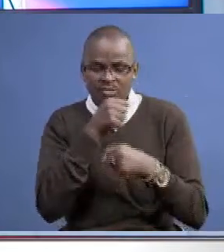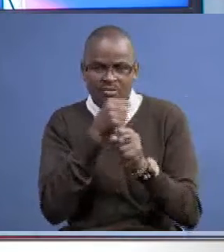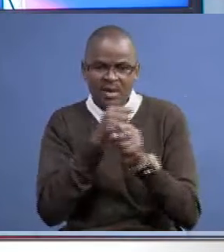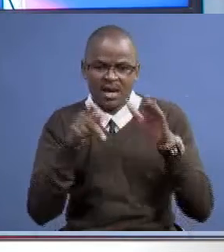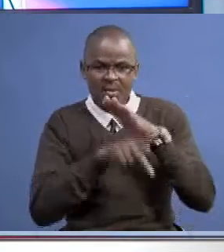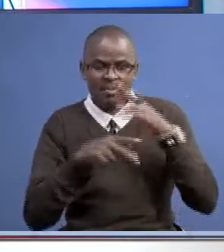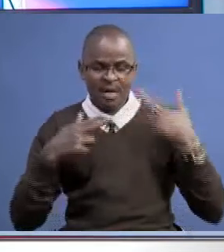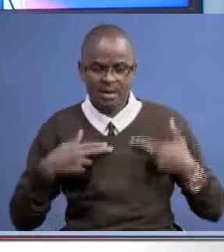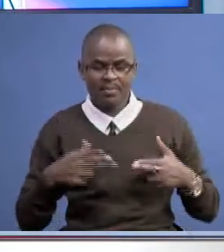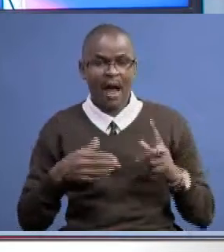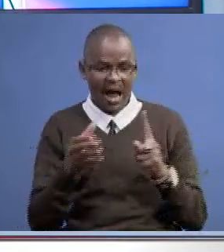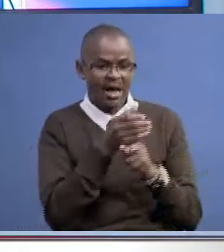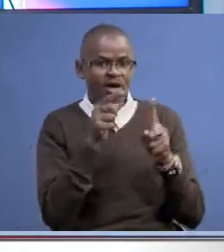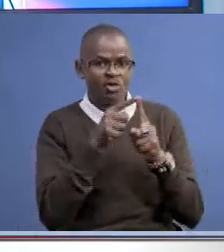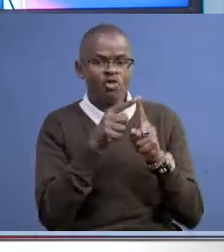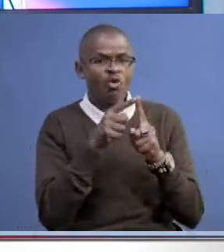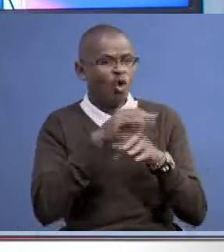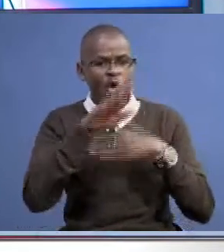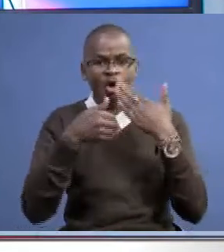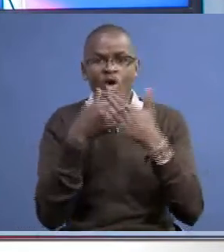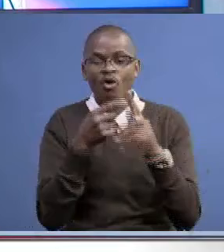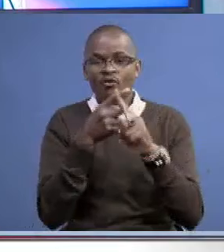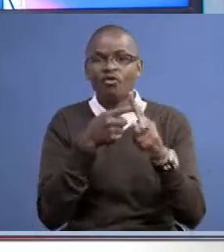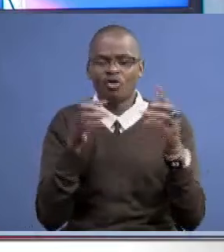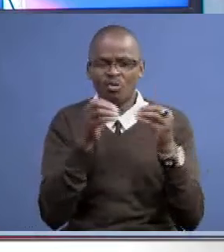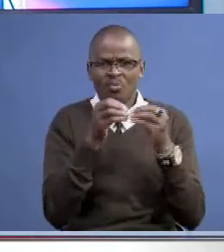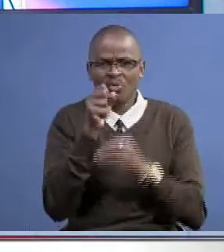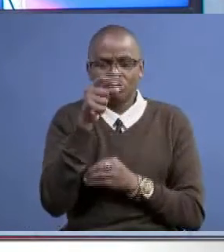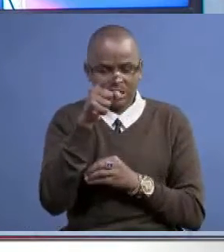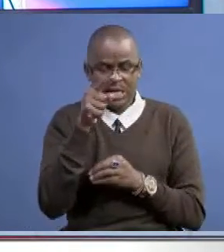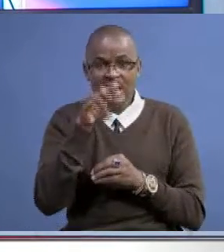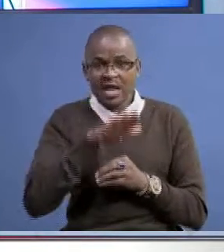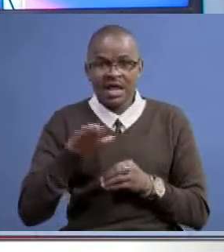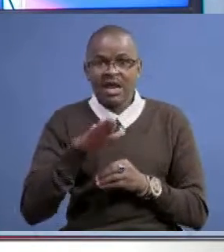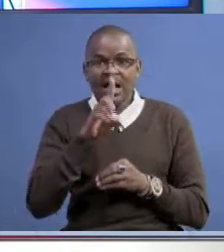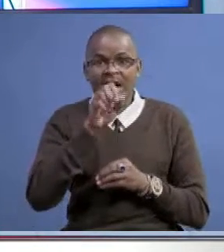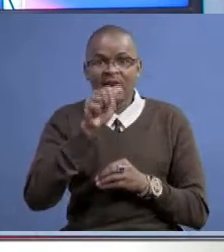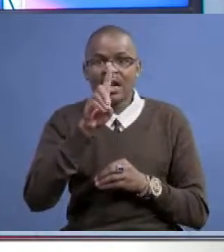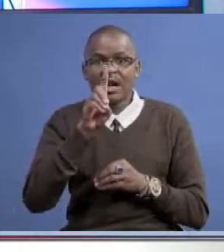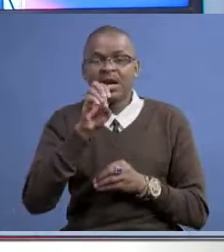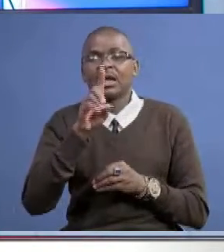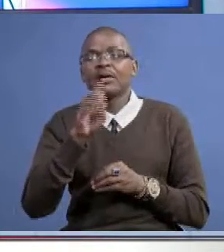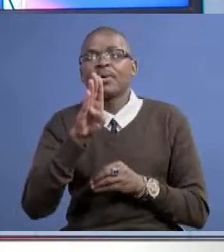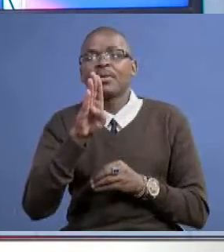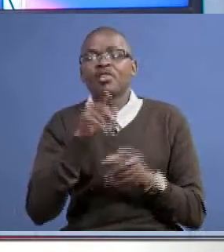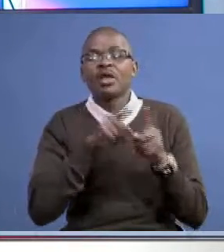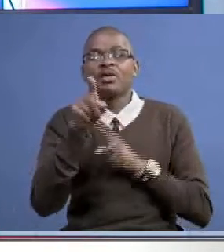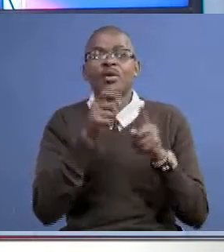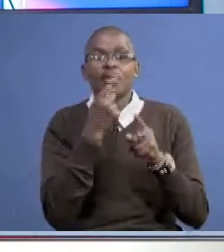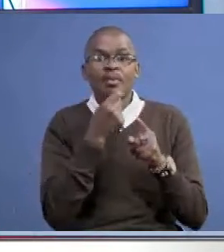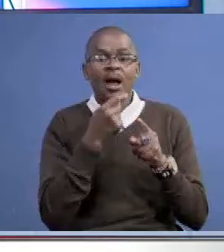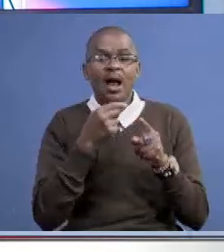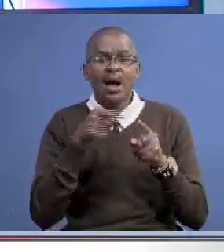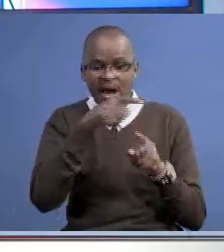primary healthcare easily accessible to everyone, even from the most remote locations like Dadaab. In his journey around the world of